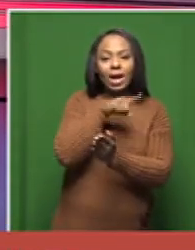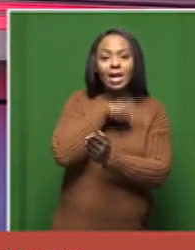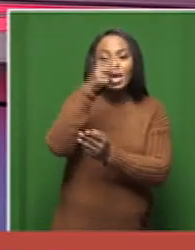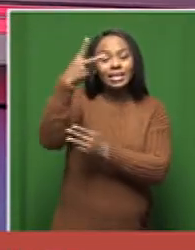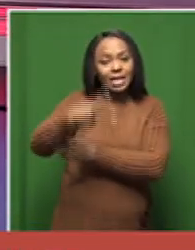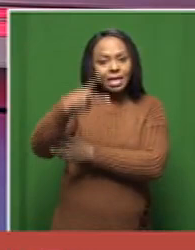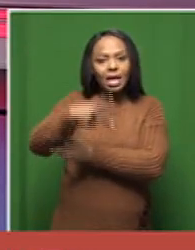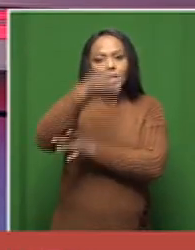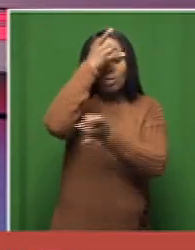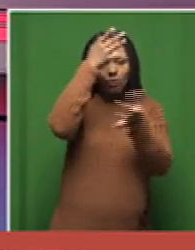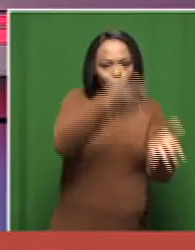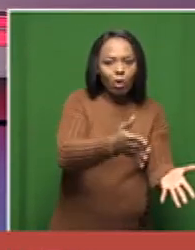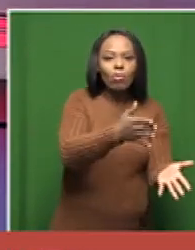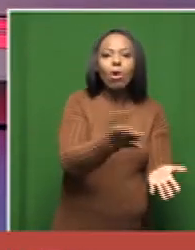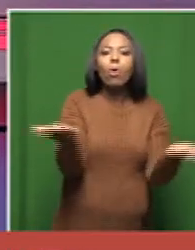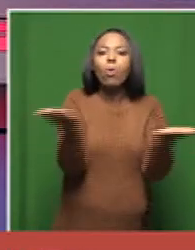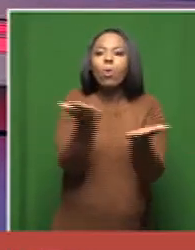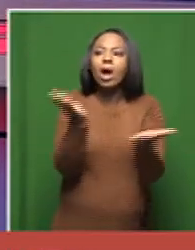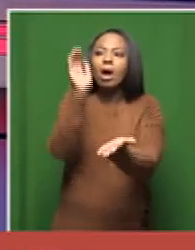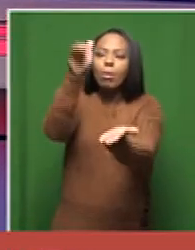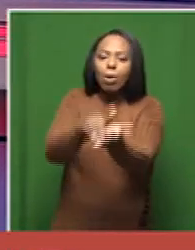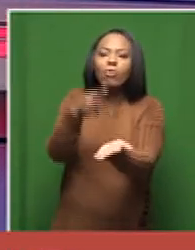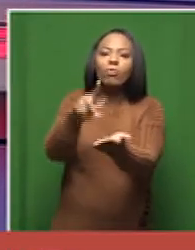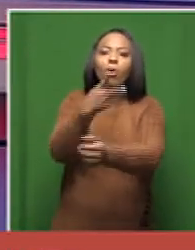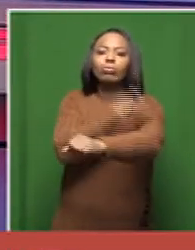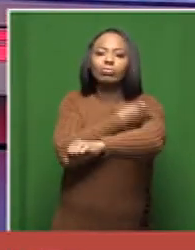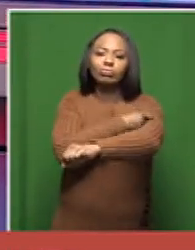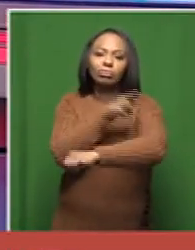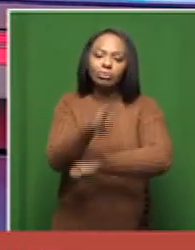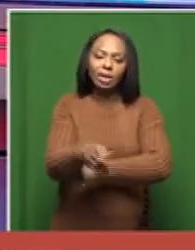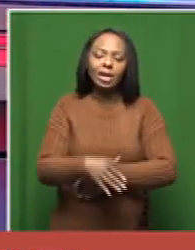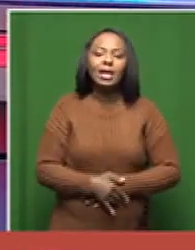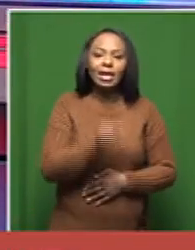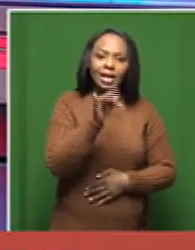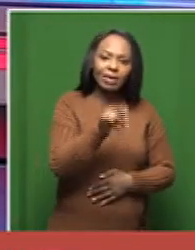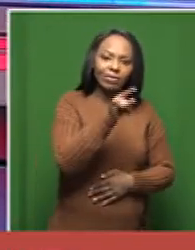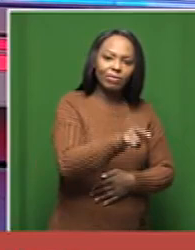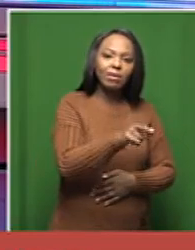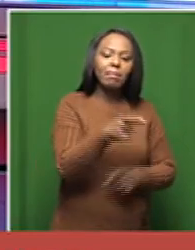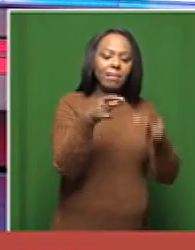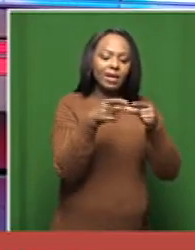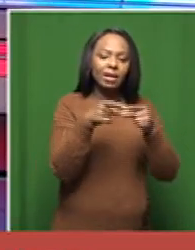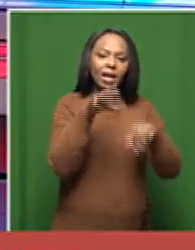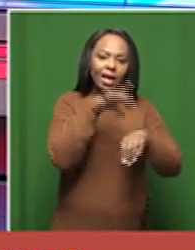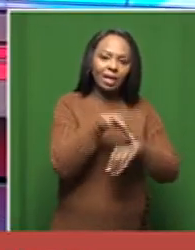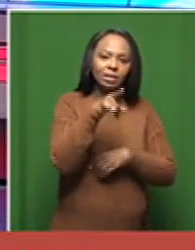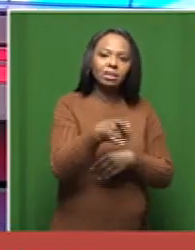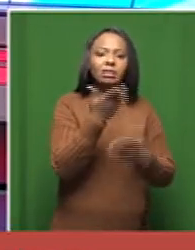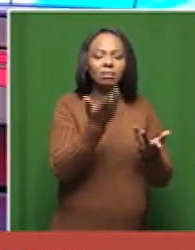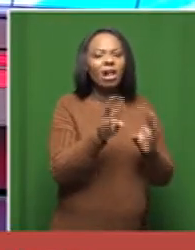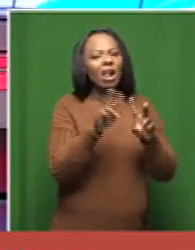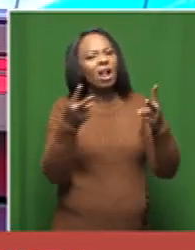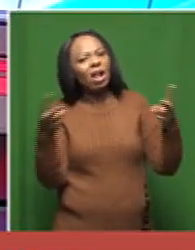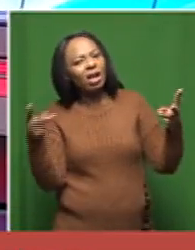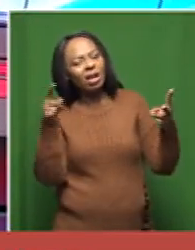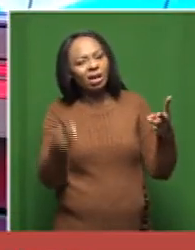site. That may be a public site if you don't have a medical aid. It'll be a private site usually if you have a medical aid. But those do differ depending